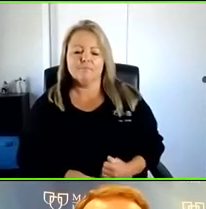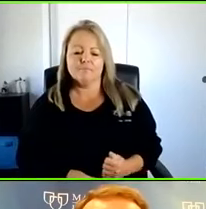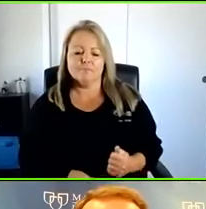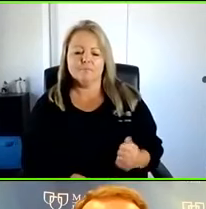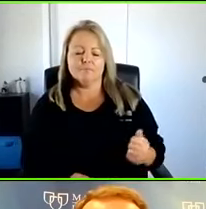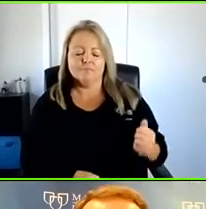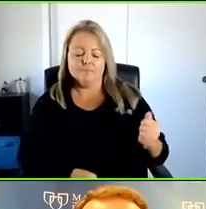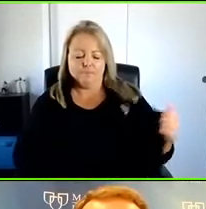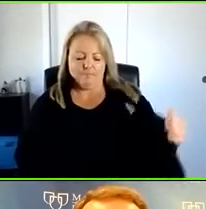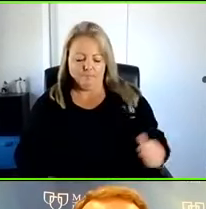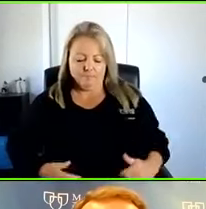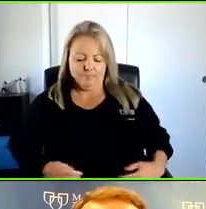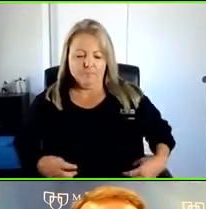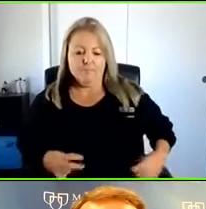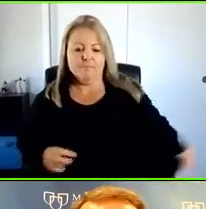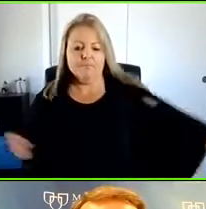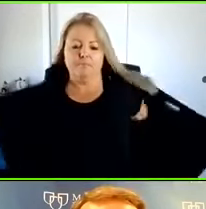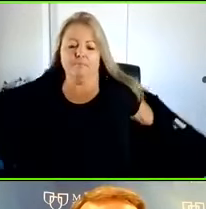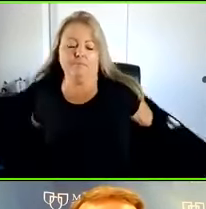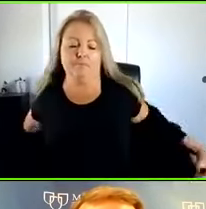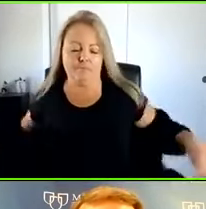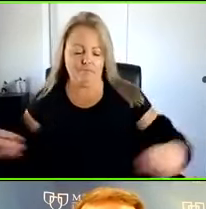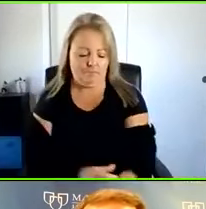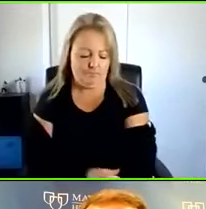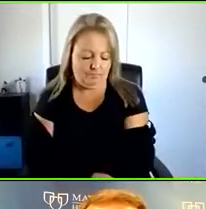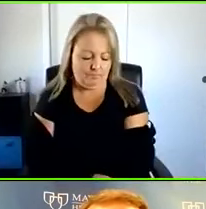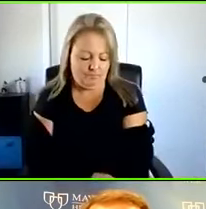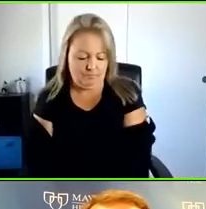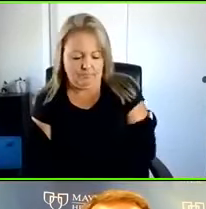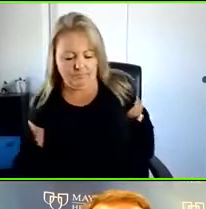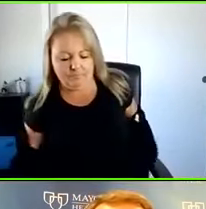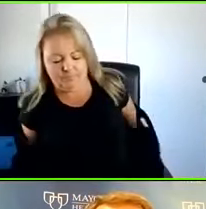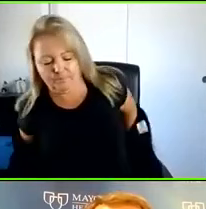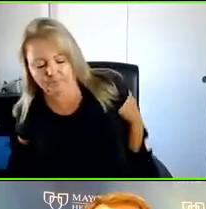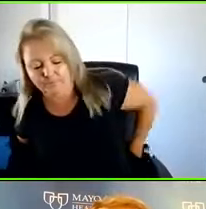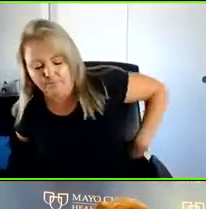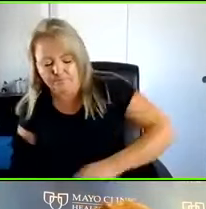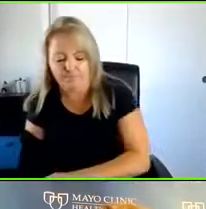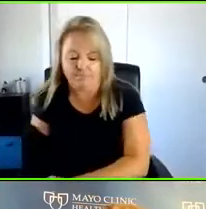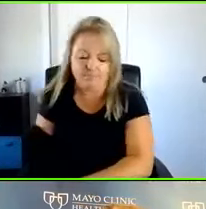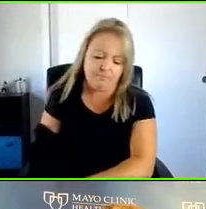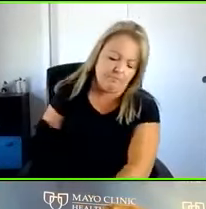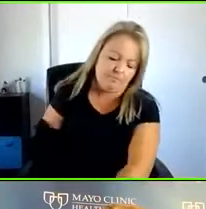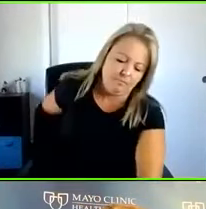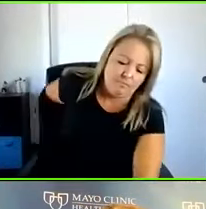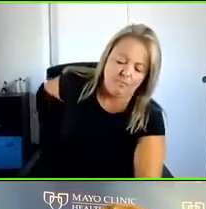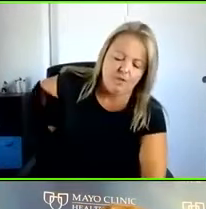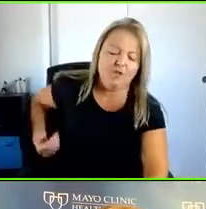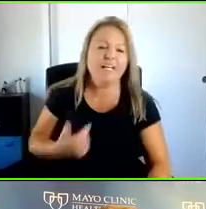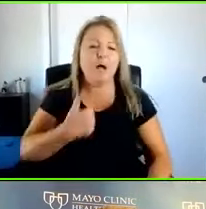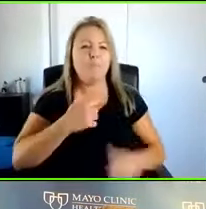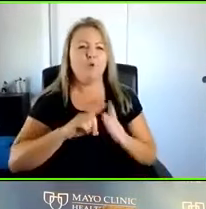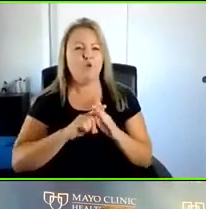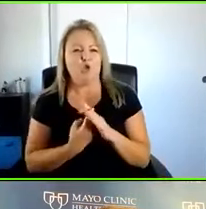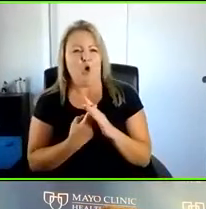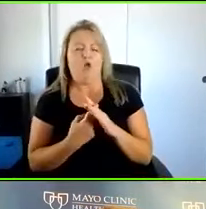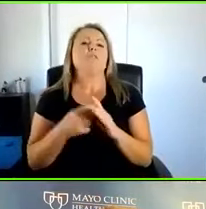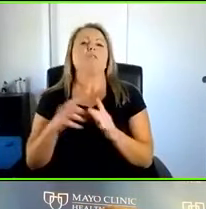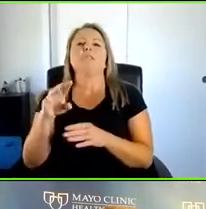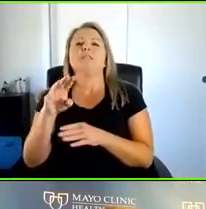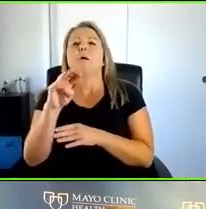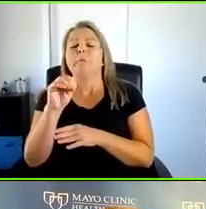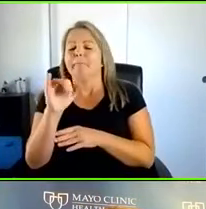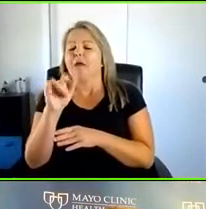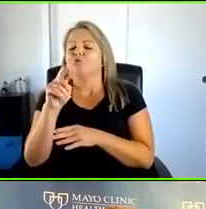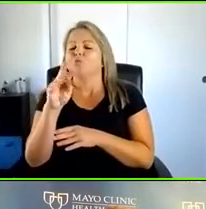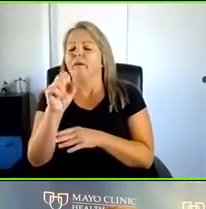So I'll start and then others can share in, but I think, you know, the metrics and the data are a